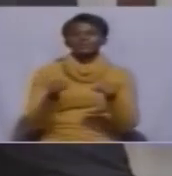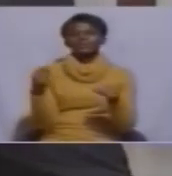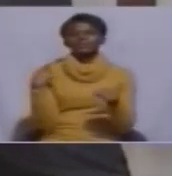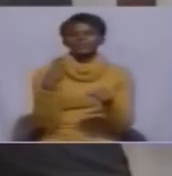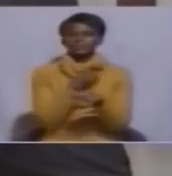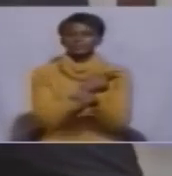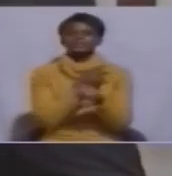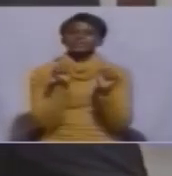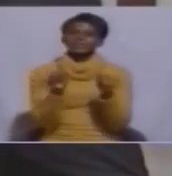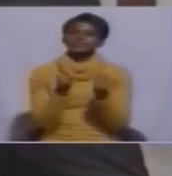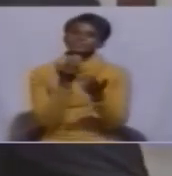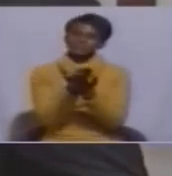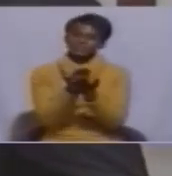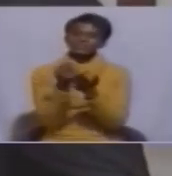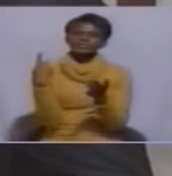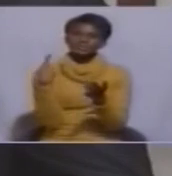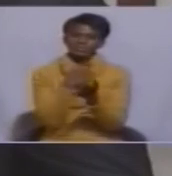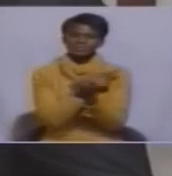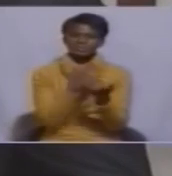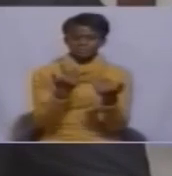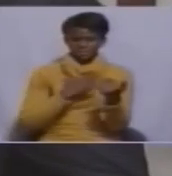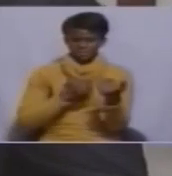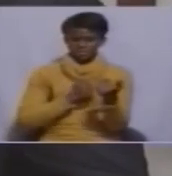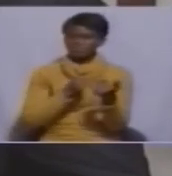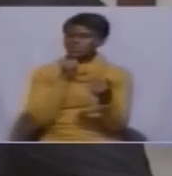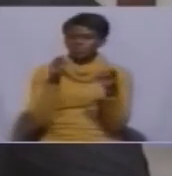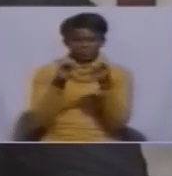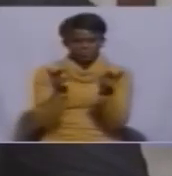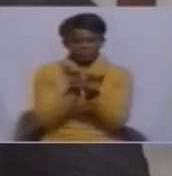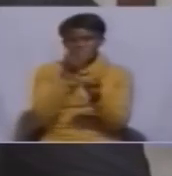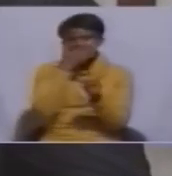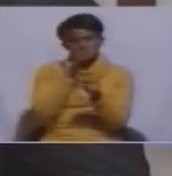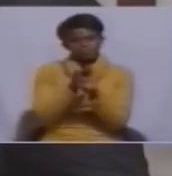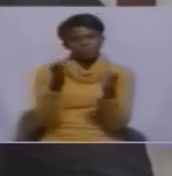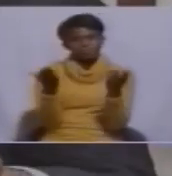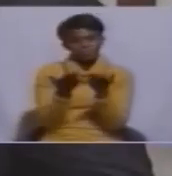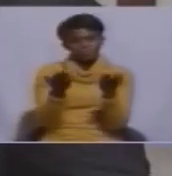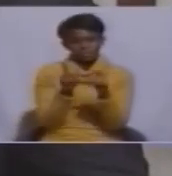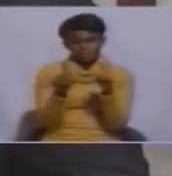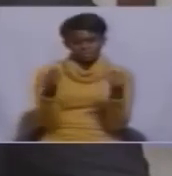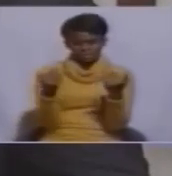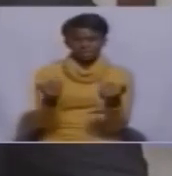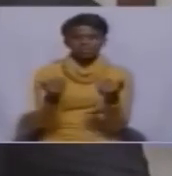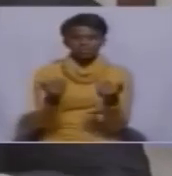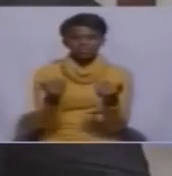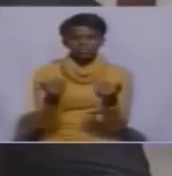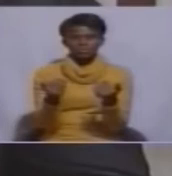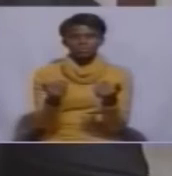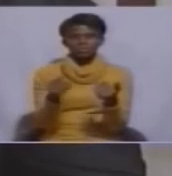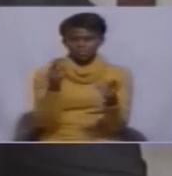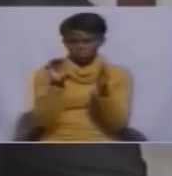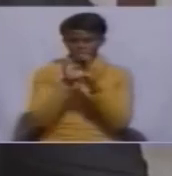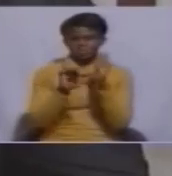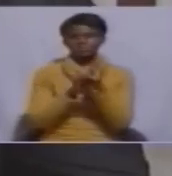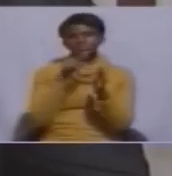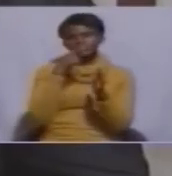its own procedure and even to change something. So I don't think I'm in a position to assure. But as of now, that's what the Constitution